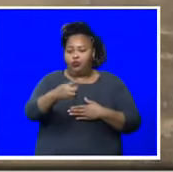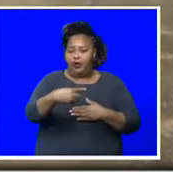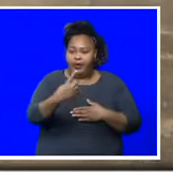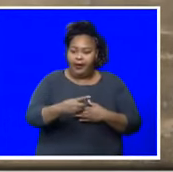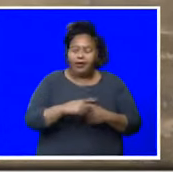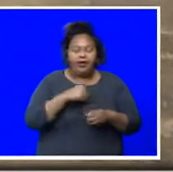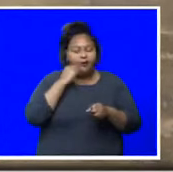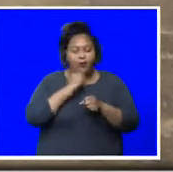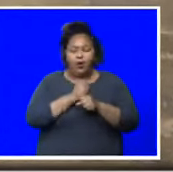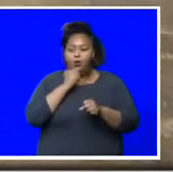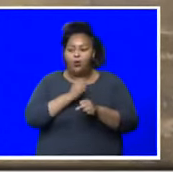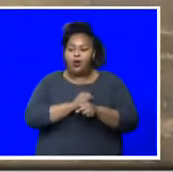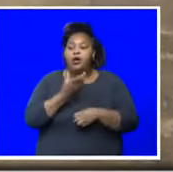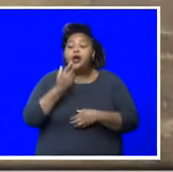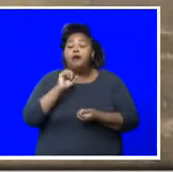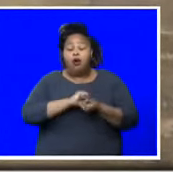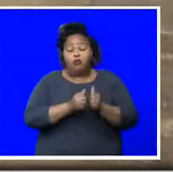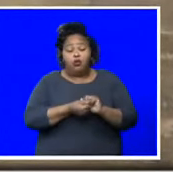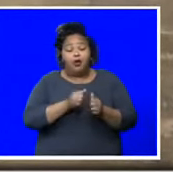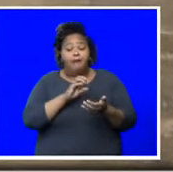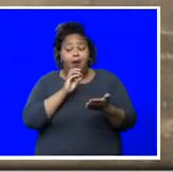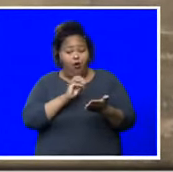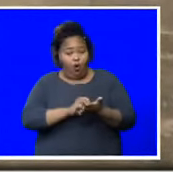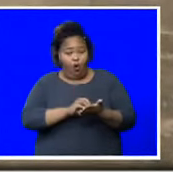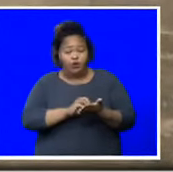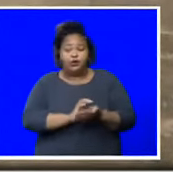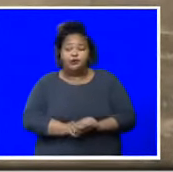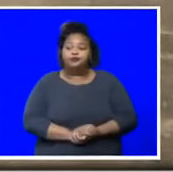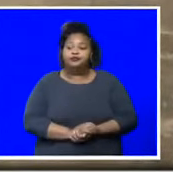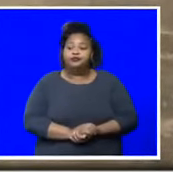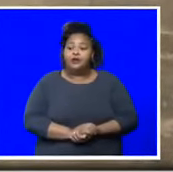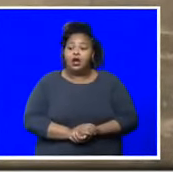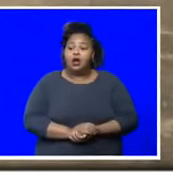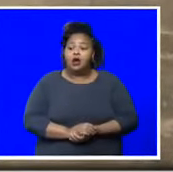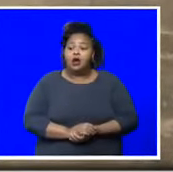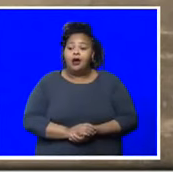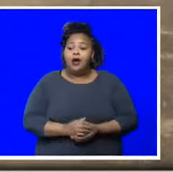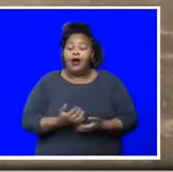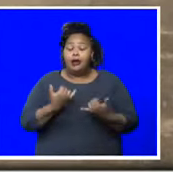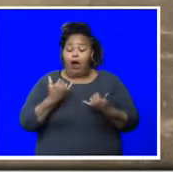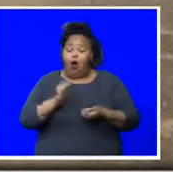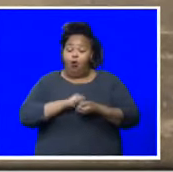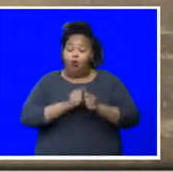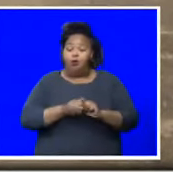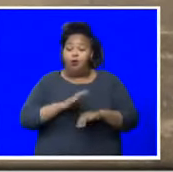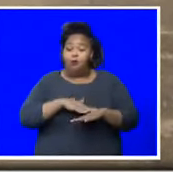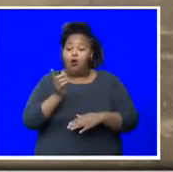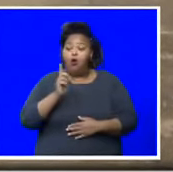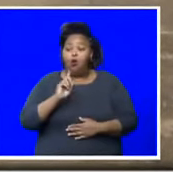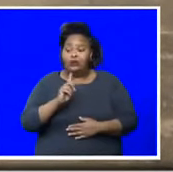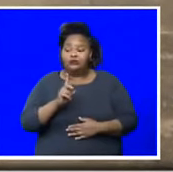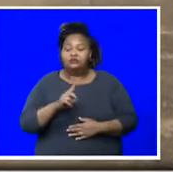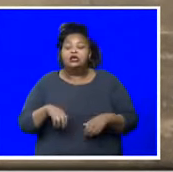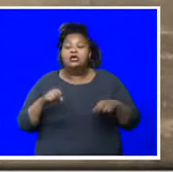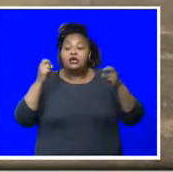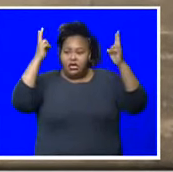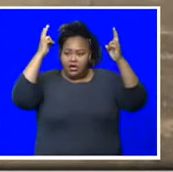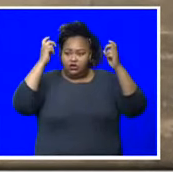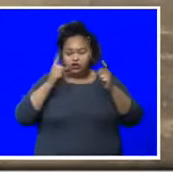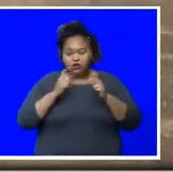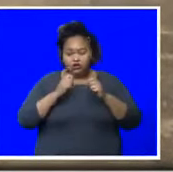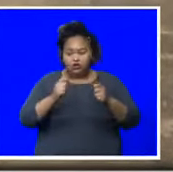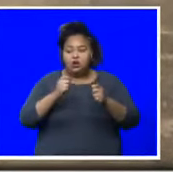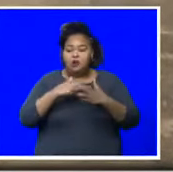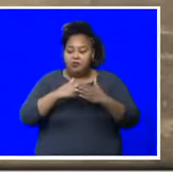uma ngakona tingcinamba tiba khona. Kimi nje nyalo lo ngufeyisa kakhulu Tindzaba Transport cause bengivame ukucasha imoto, so